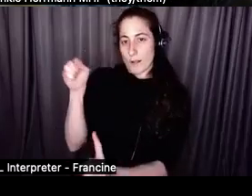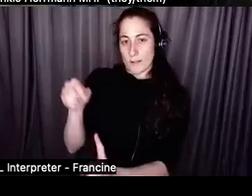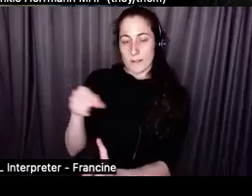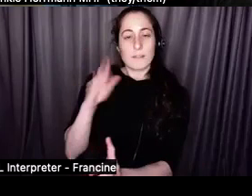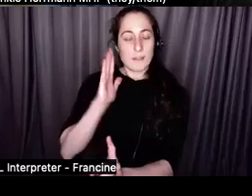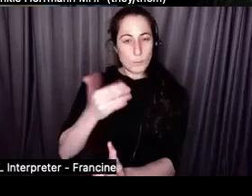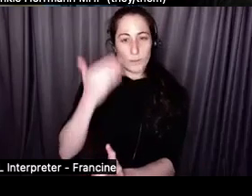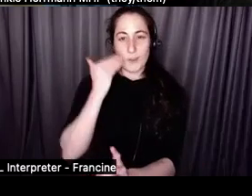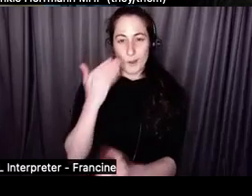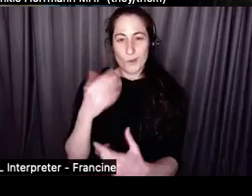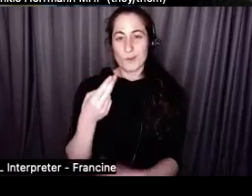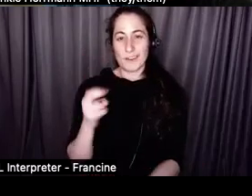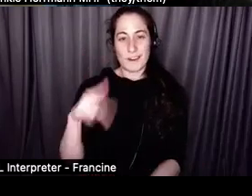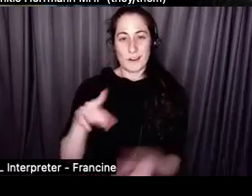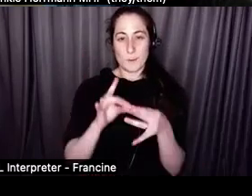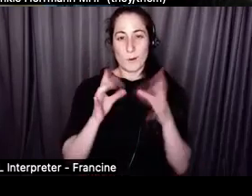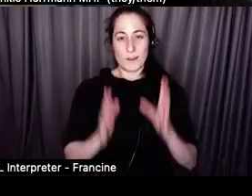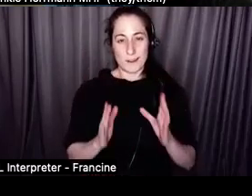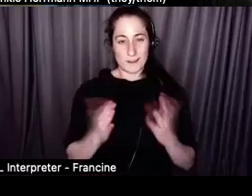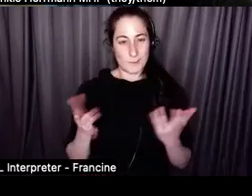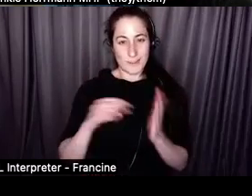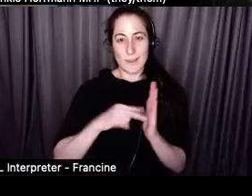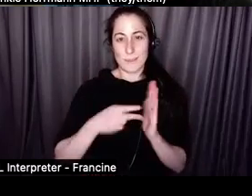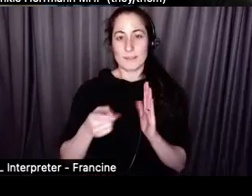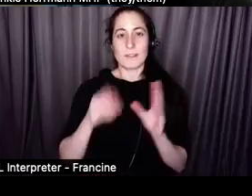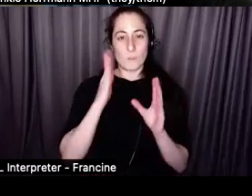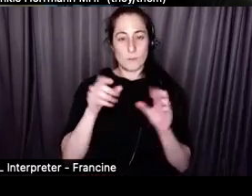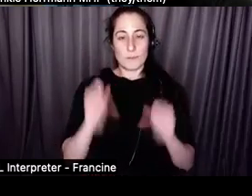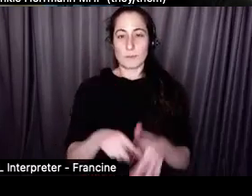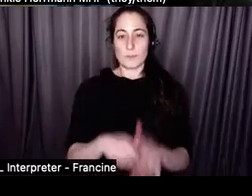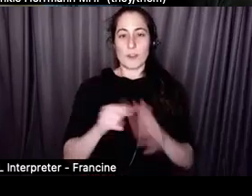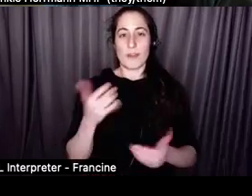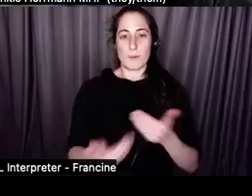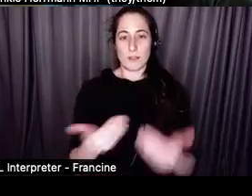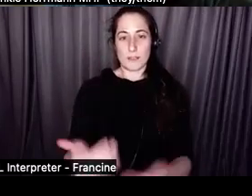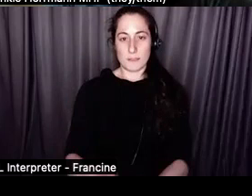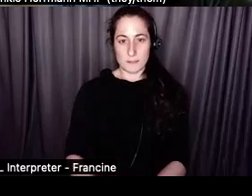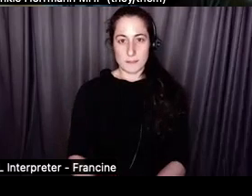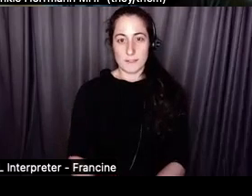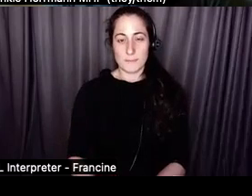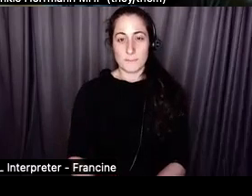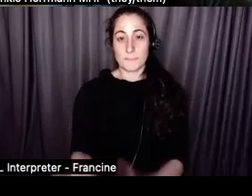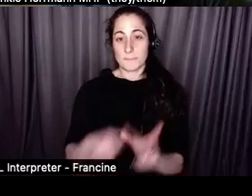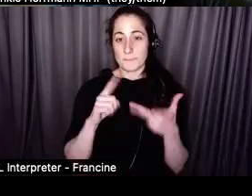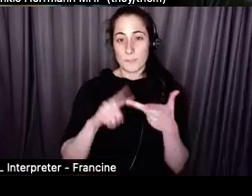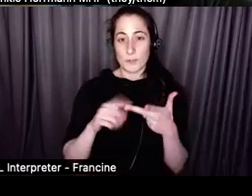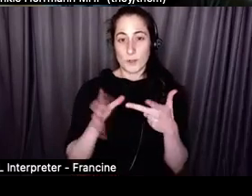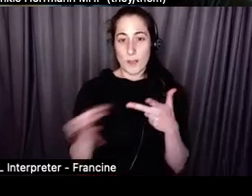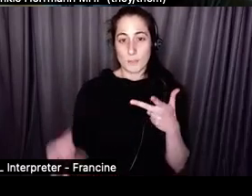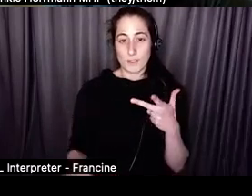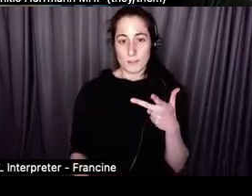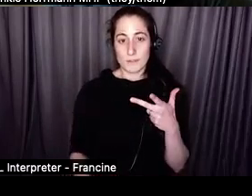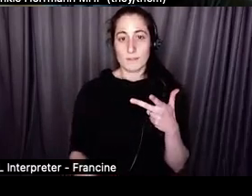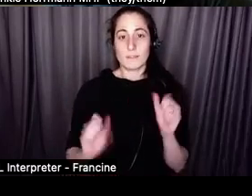what a HARP coordinator is, and they will be able to start that intake process with you. A third option is you can